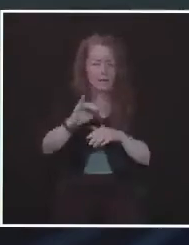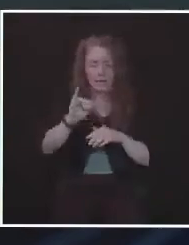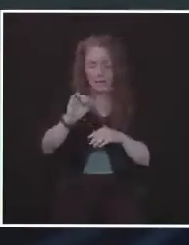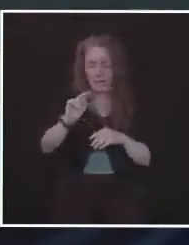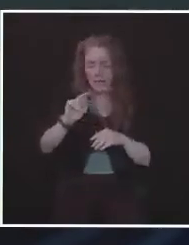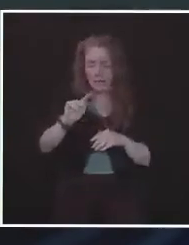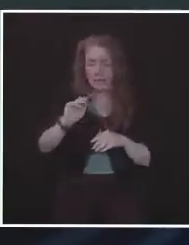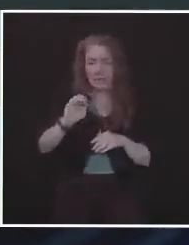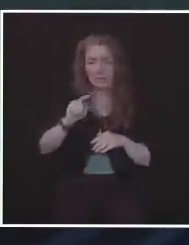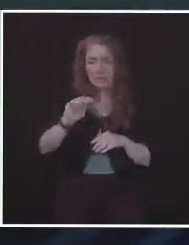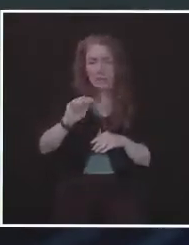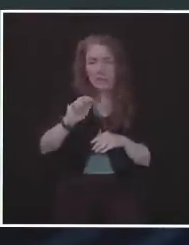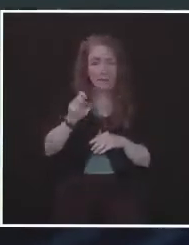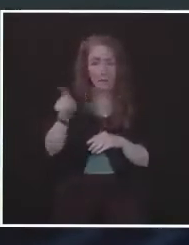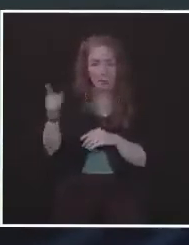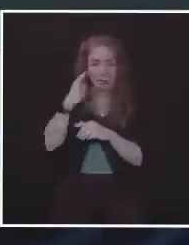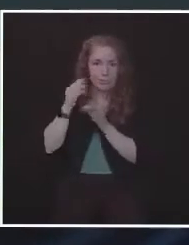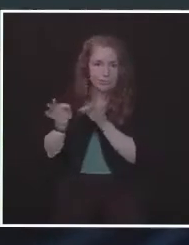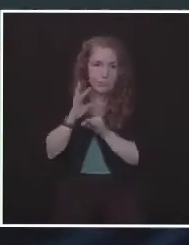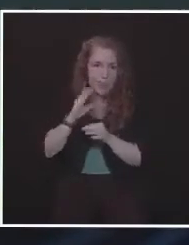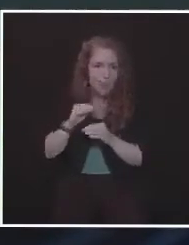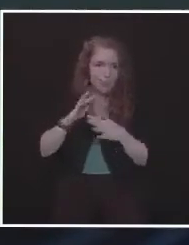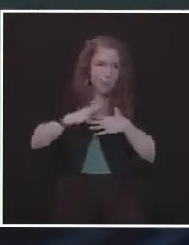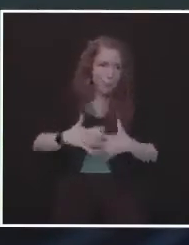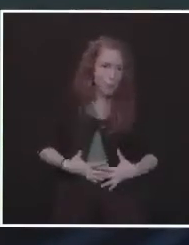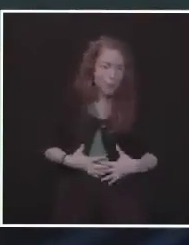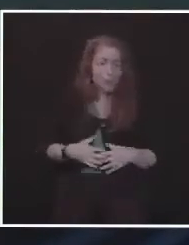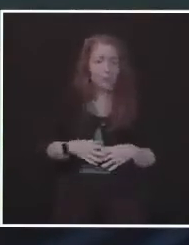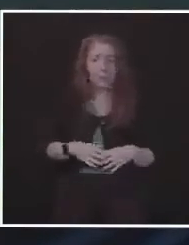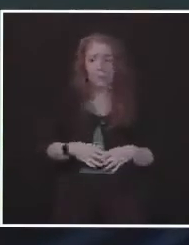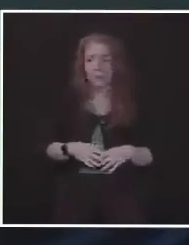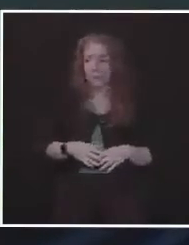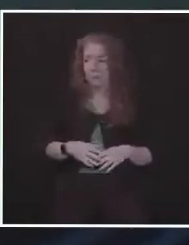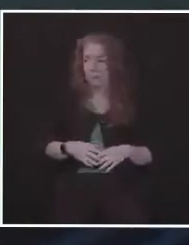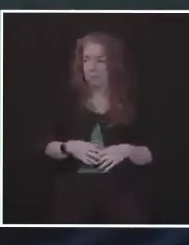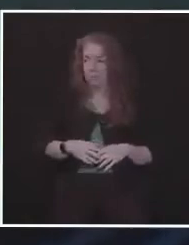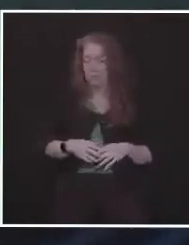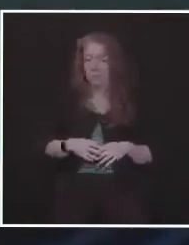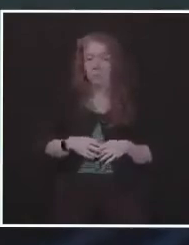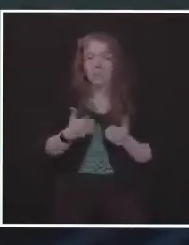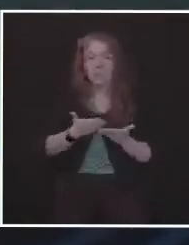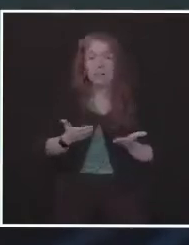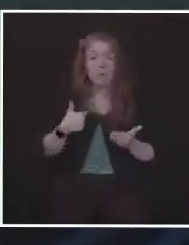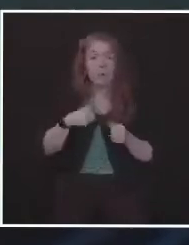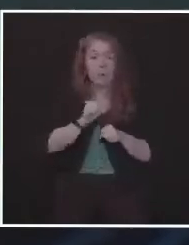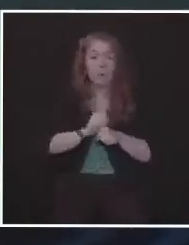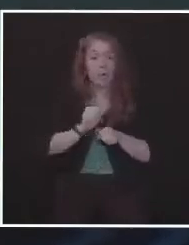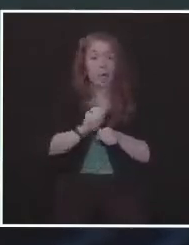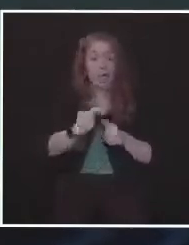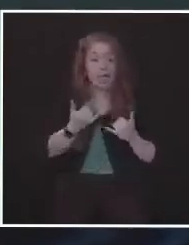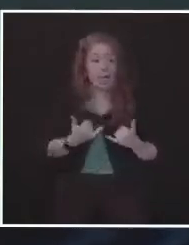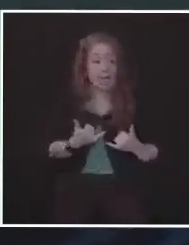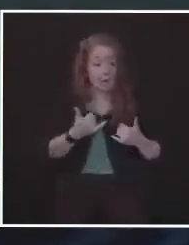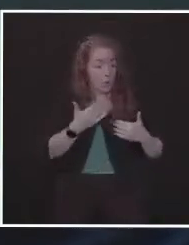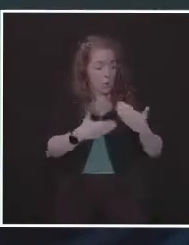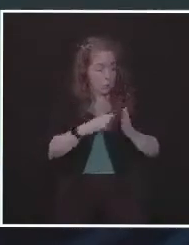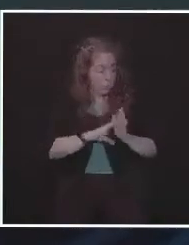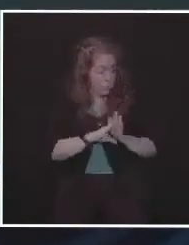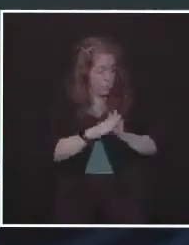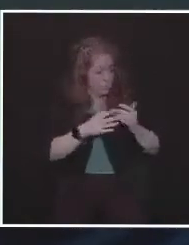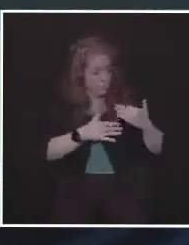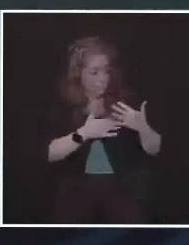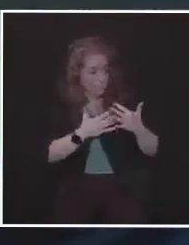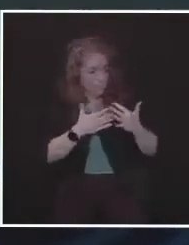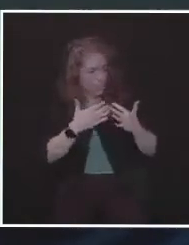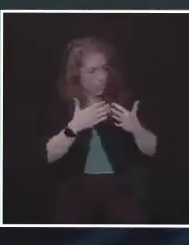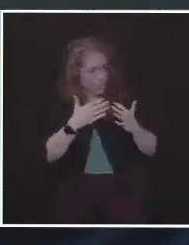and Kathy hit on it before, stuff we're doing today is buying down those long-term risks. So what we do after